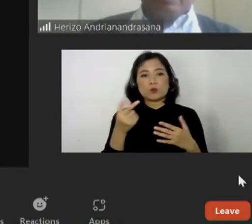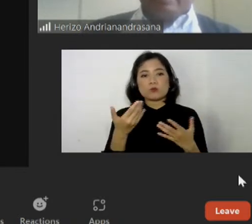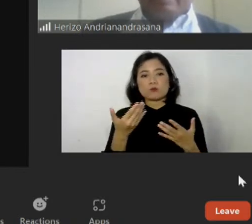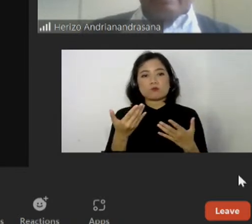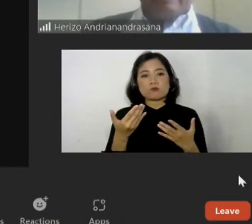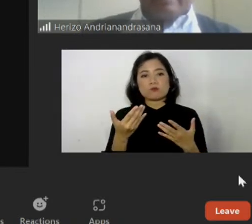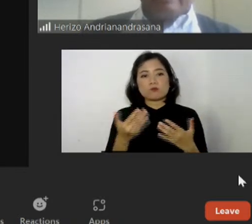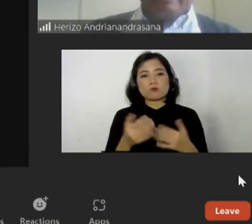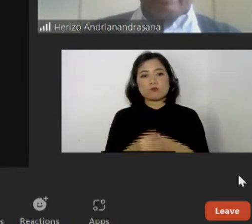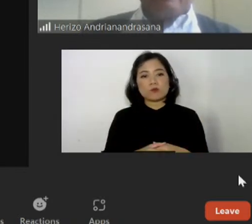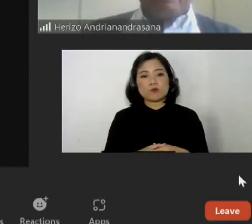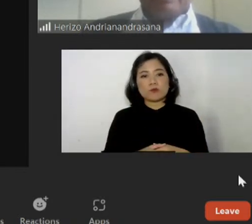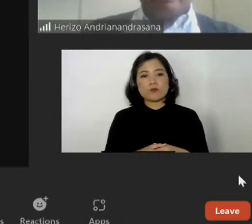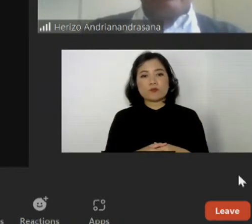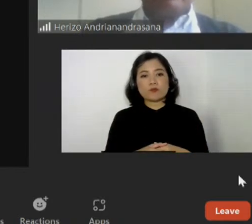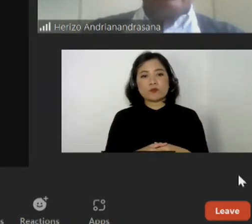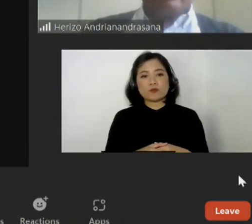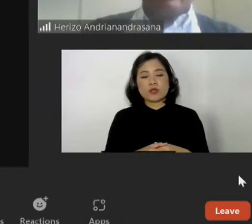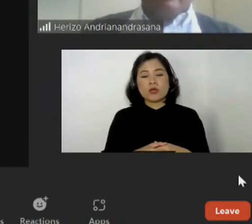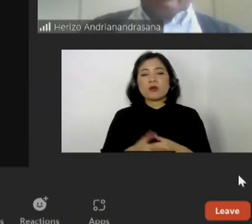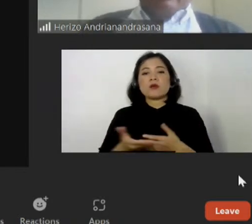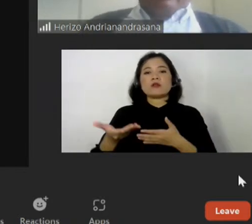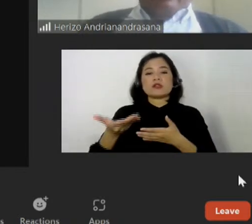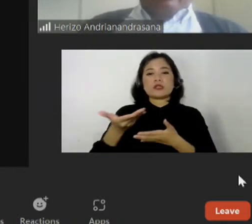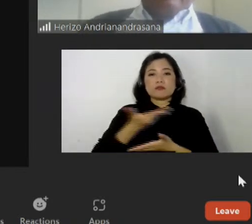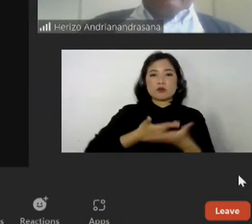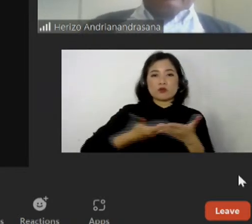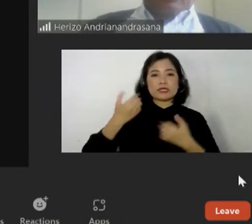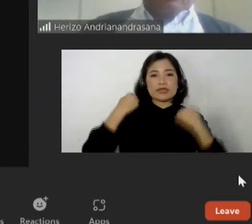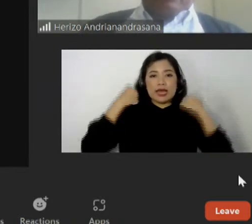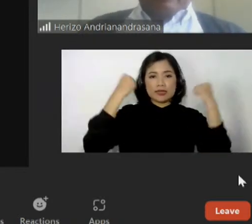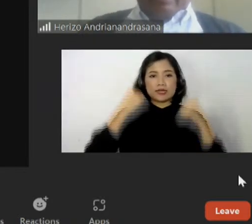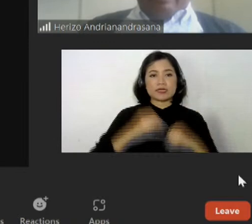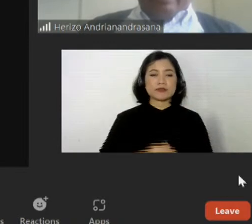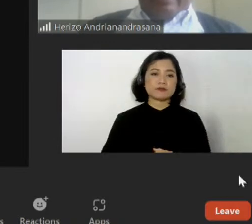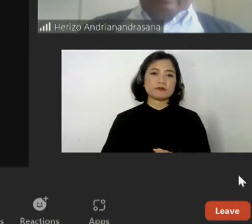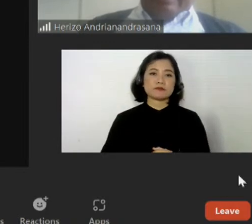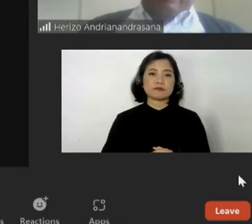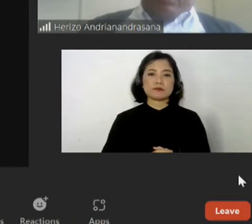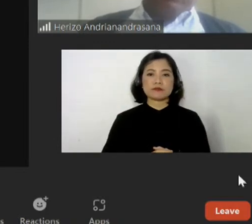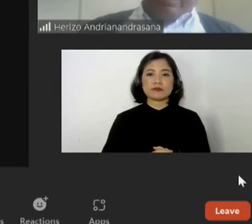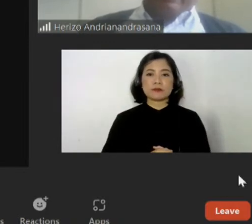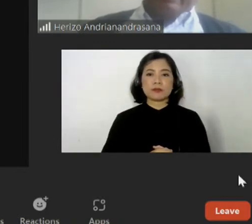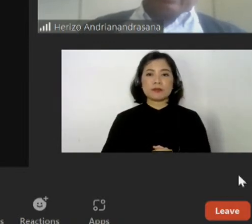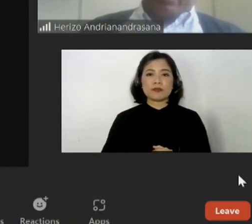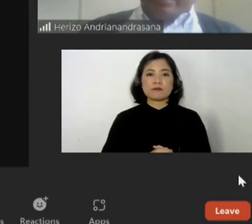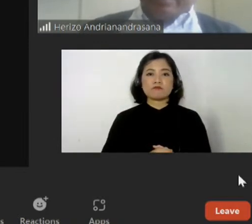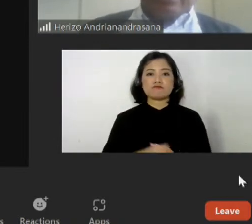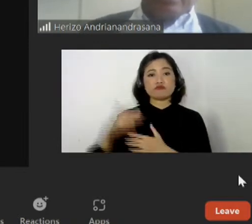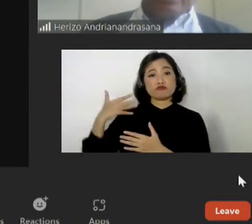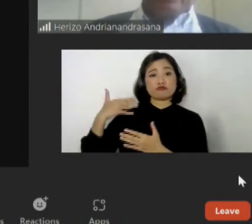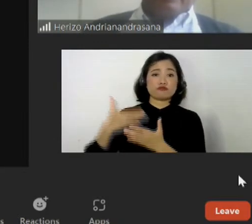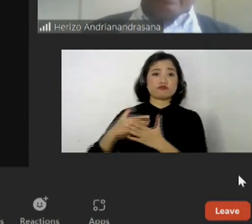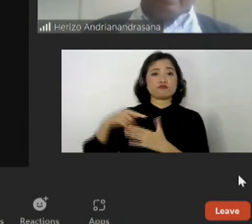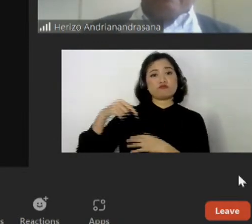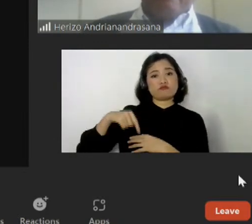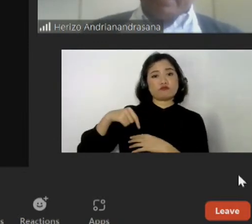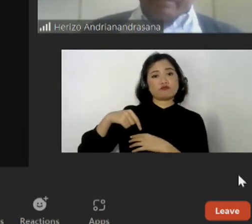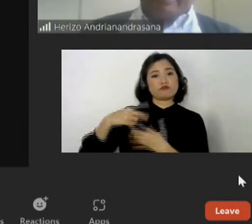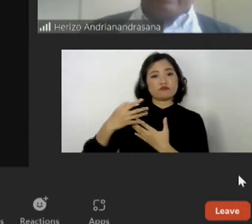for public health. So so far, it is really hard